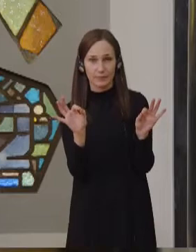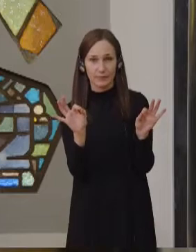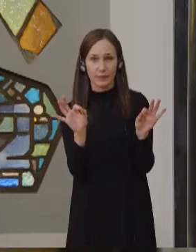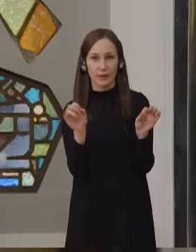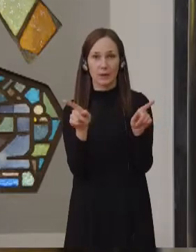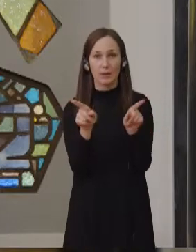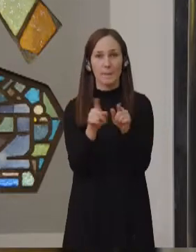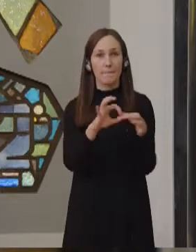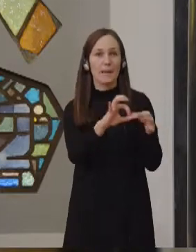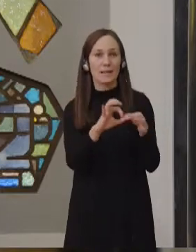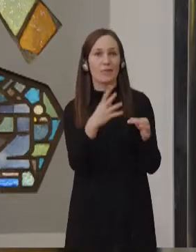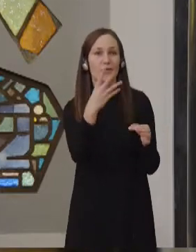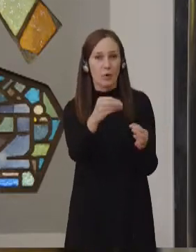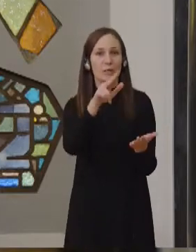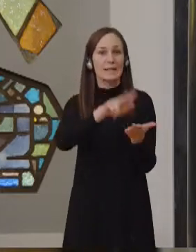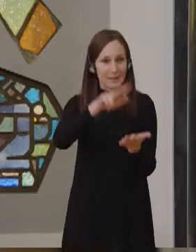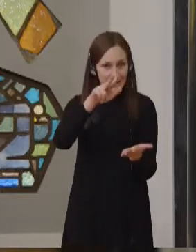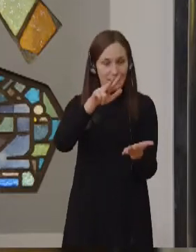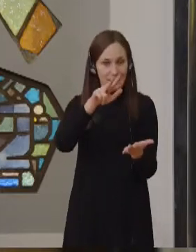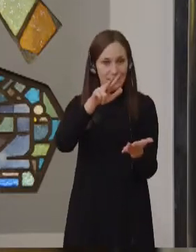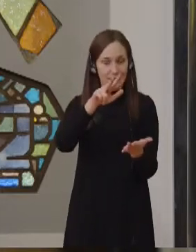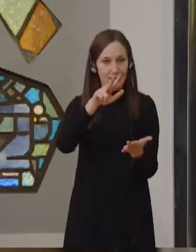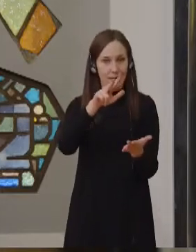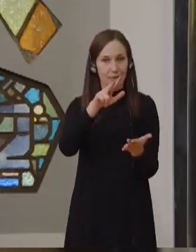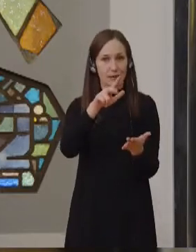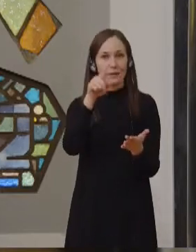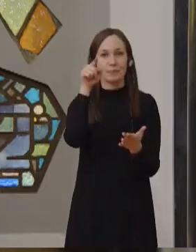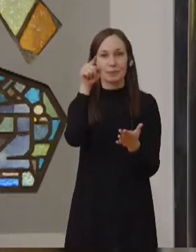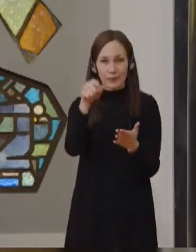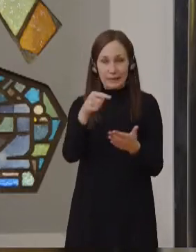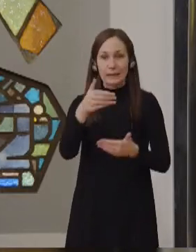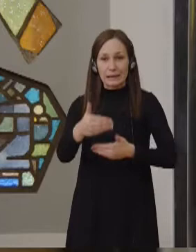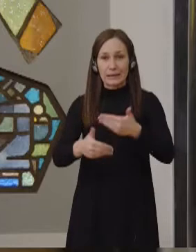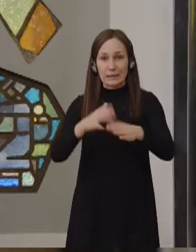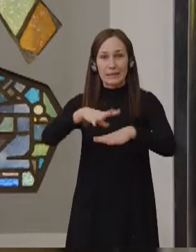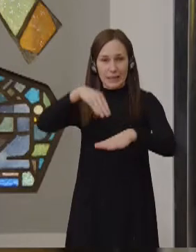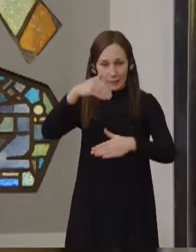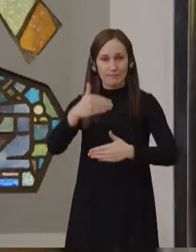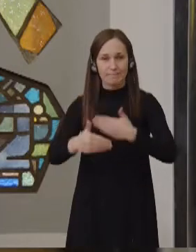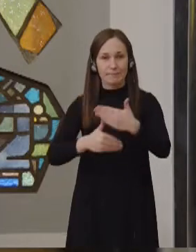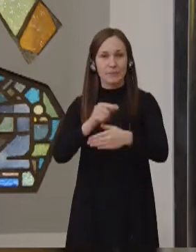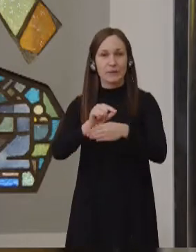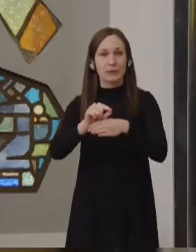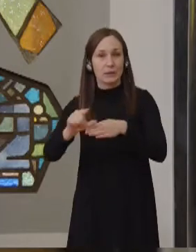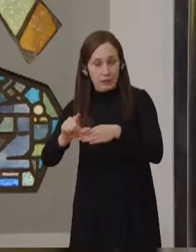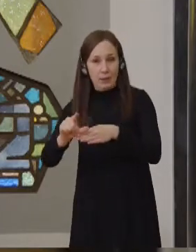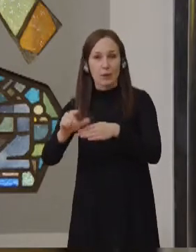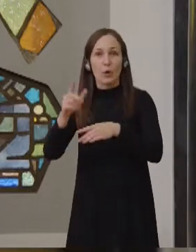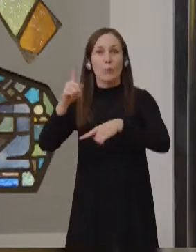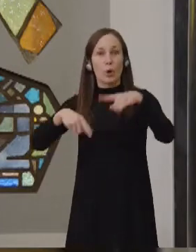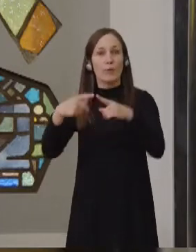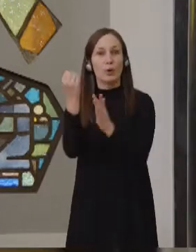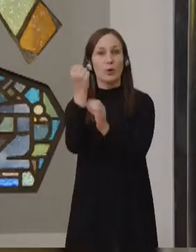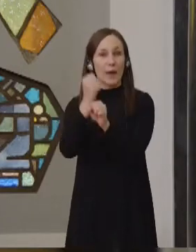the governing partnerystės party įstatymas on the law jau on nuėjęs tam partnership, tikrą kelią and Seime ir some pasiekęs steps have politinę already been taken darbotvarkę, in